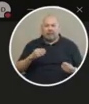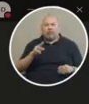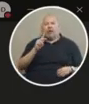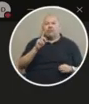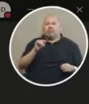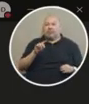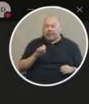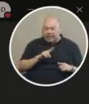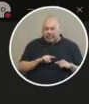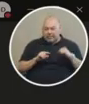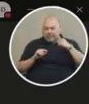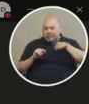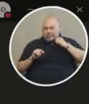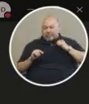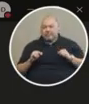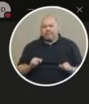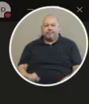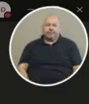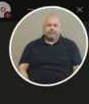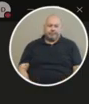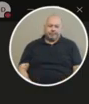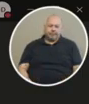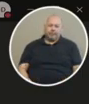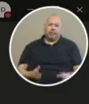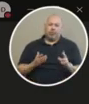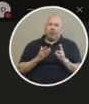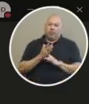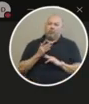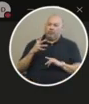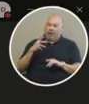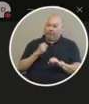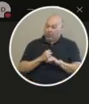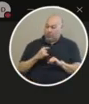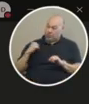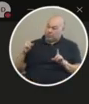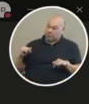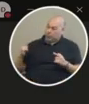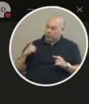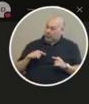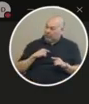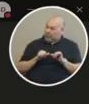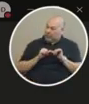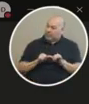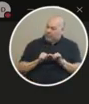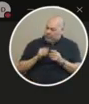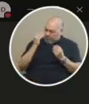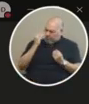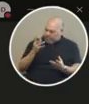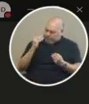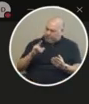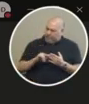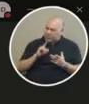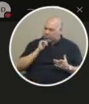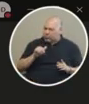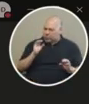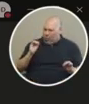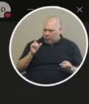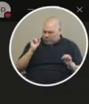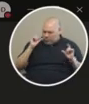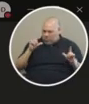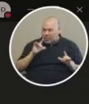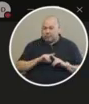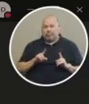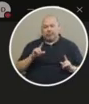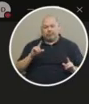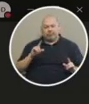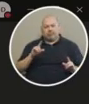as we've done all throughout the last 5 years. I mean, we'll continue to keep you all in the loop and make sure that there's no surprises with any of